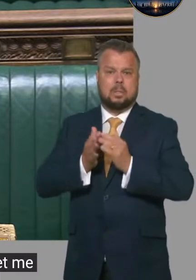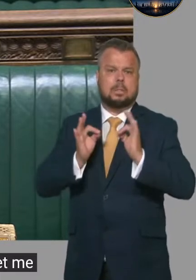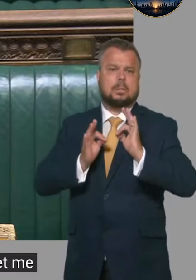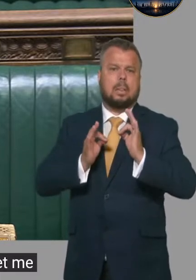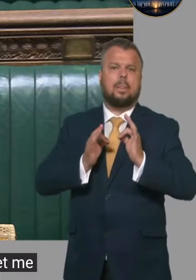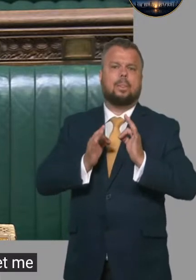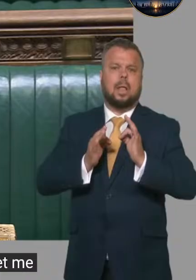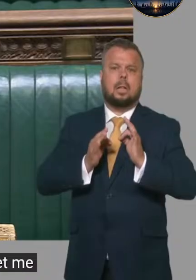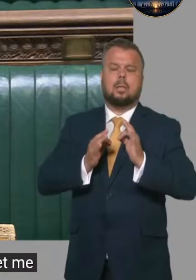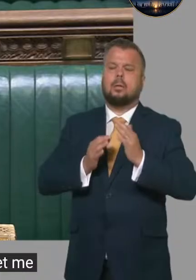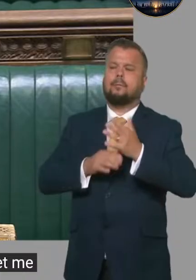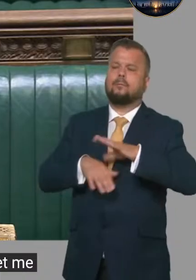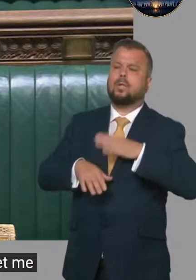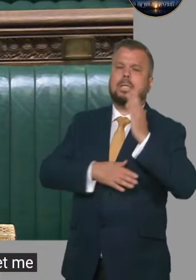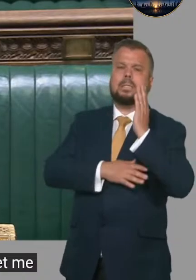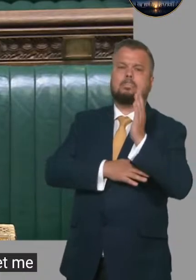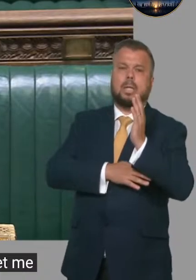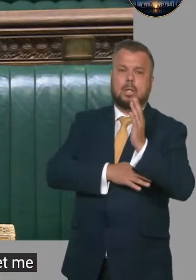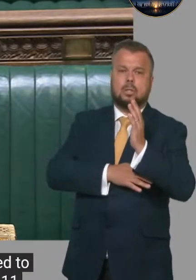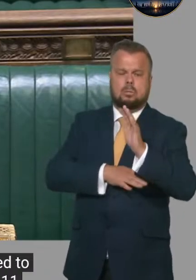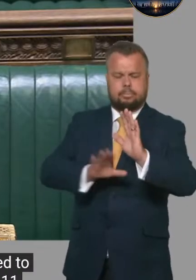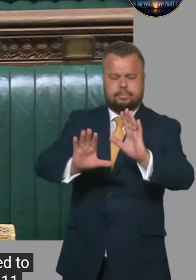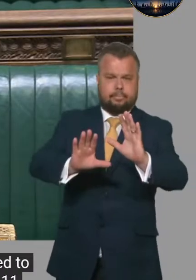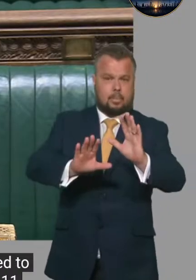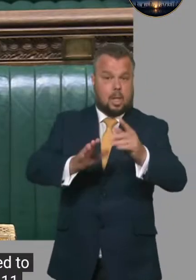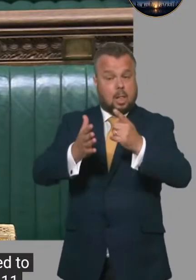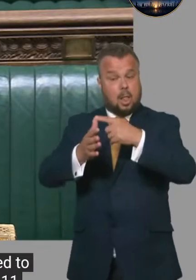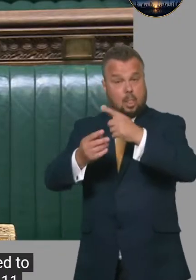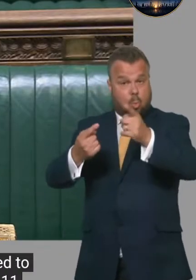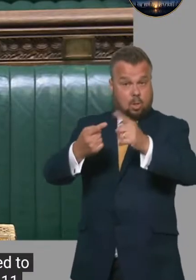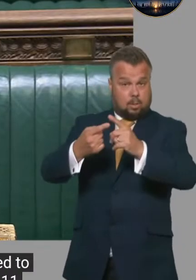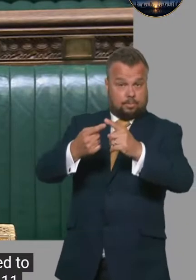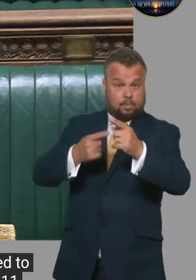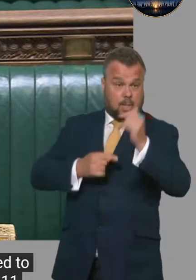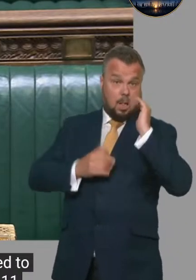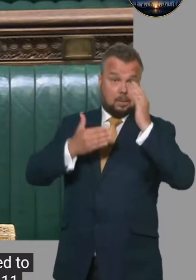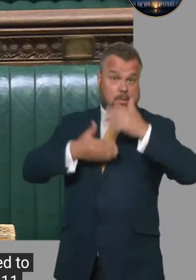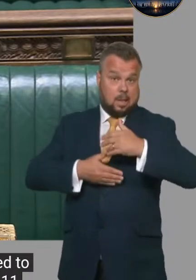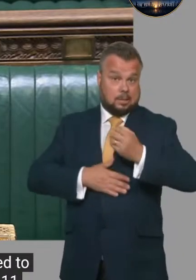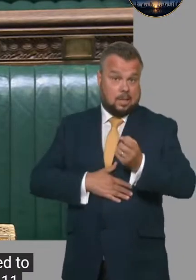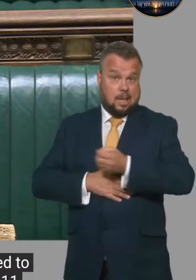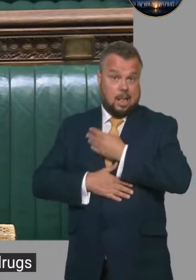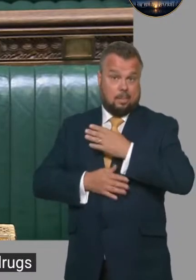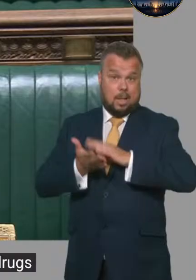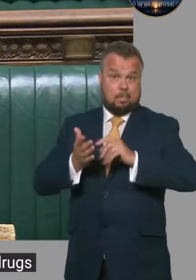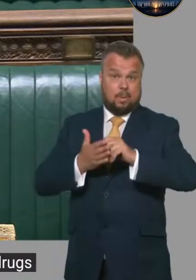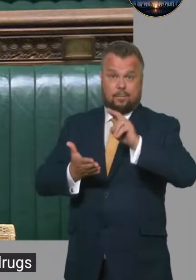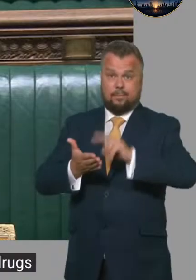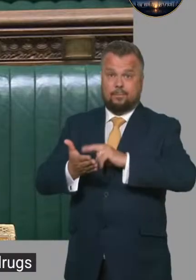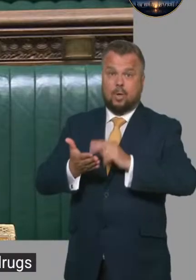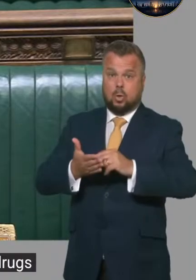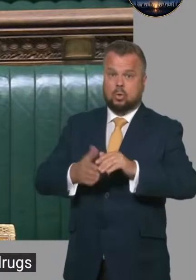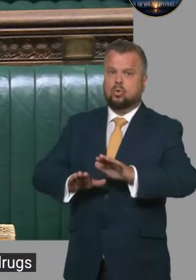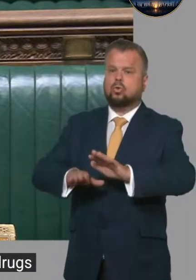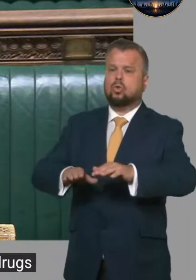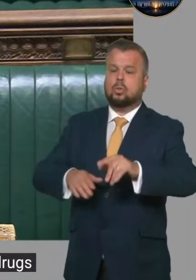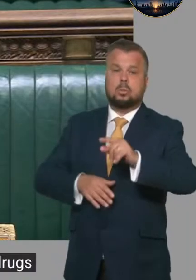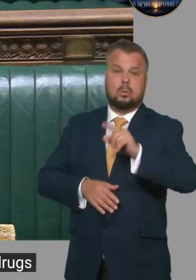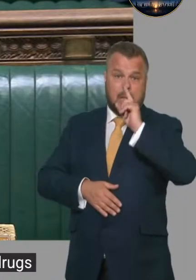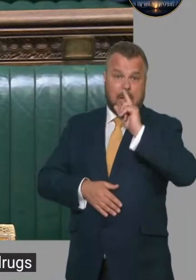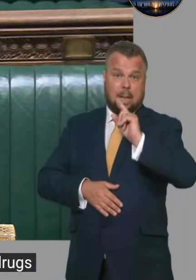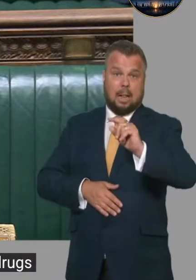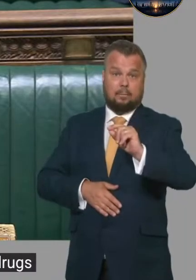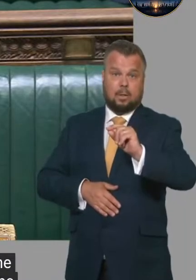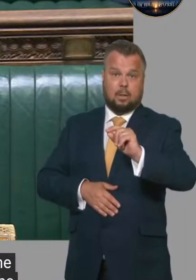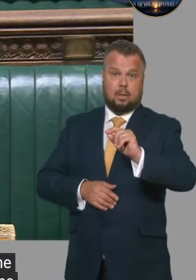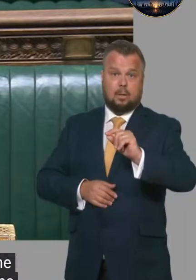rest of their lives. She is the Cabinet Minister for Children. She knows that children in the care system are overrepresented in this group. This cannot sit